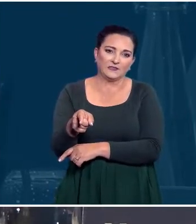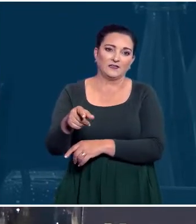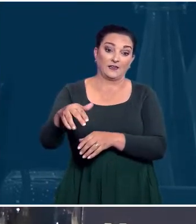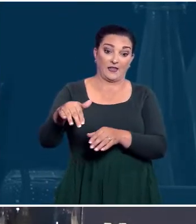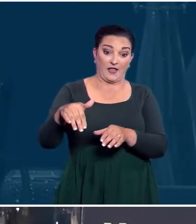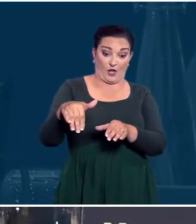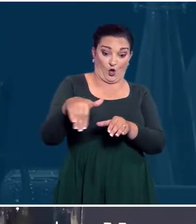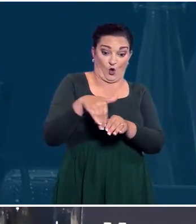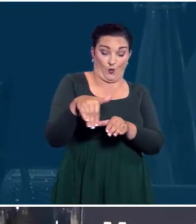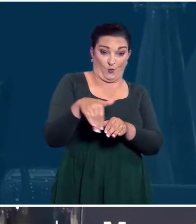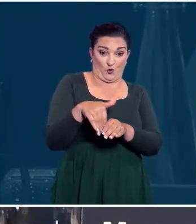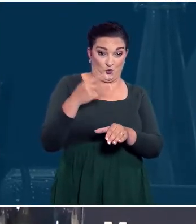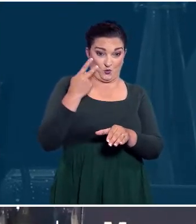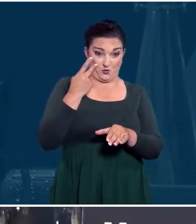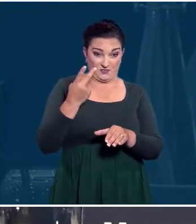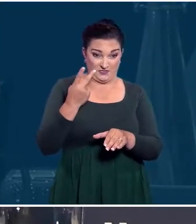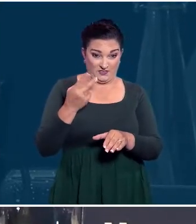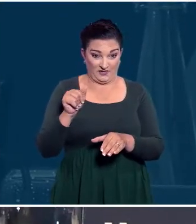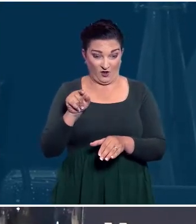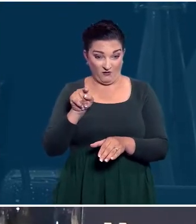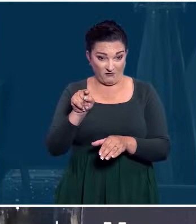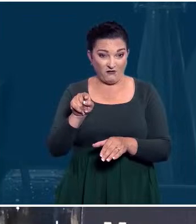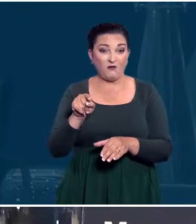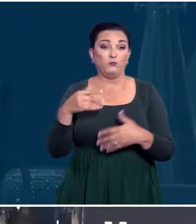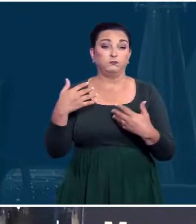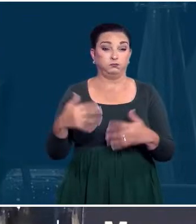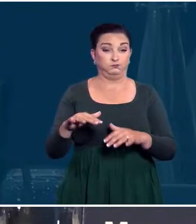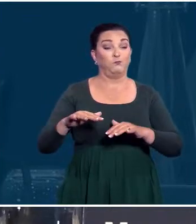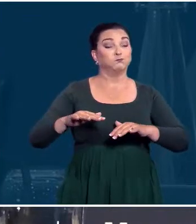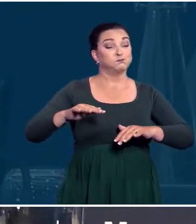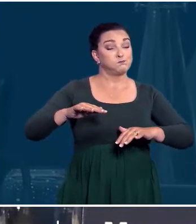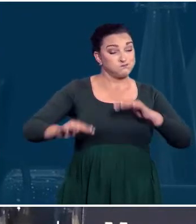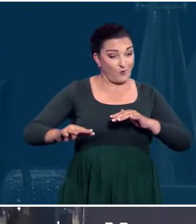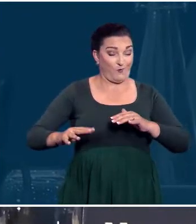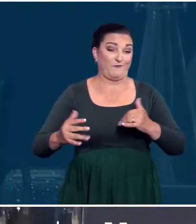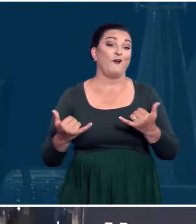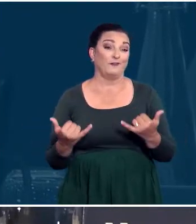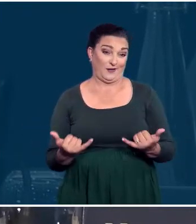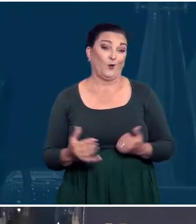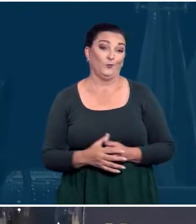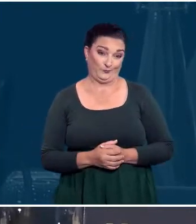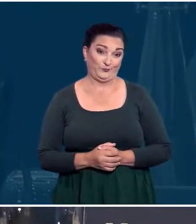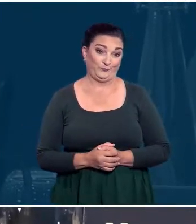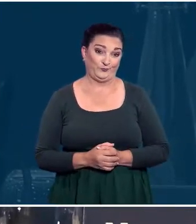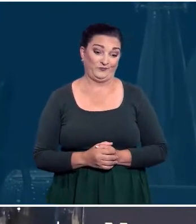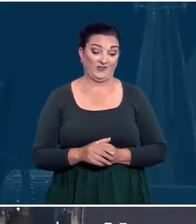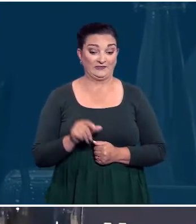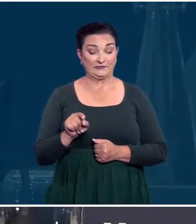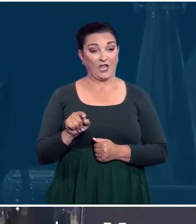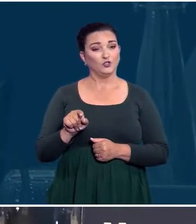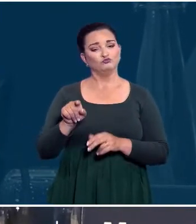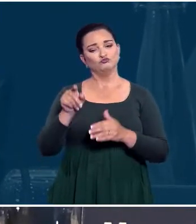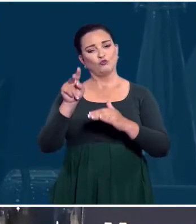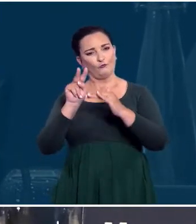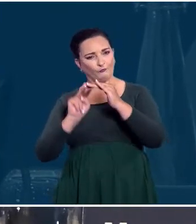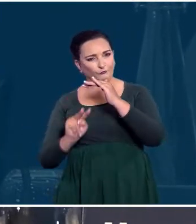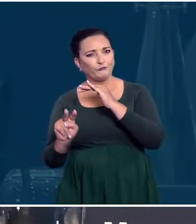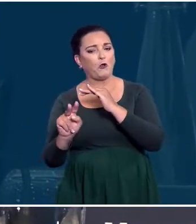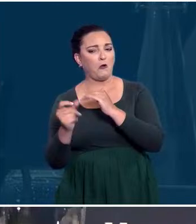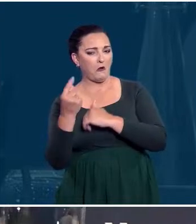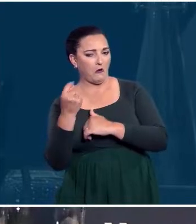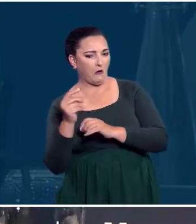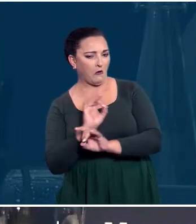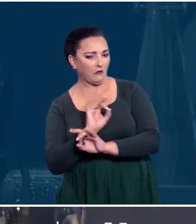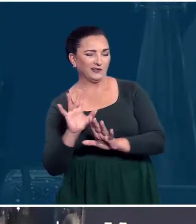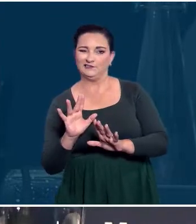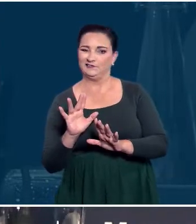overall gross fixed capital formation, is very volatile at the moment and very hard to read. Again,